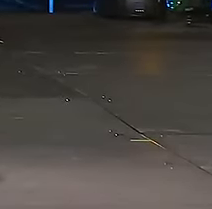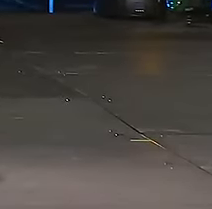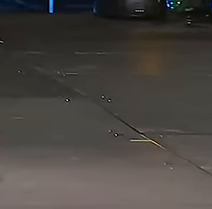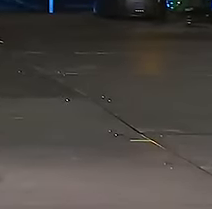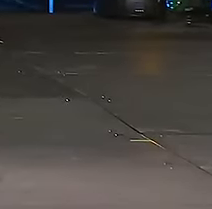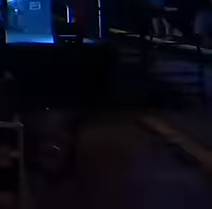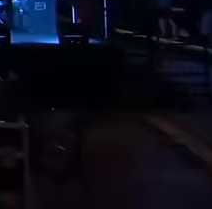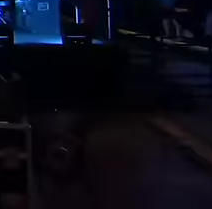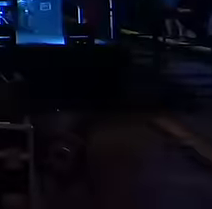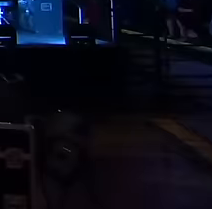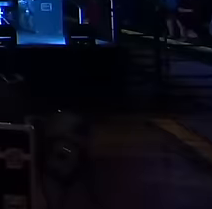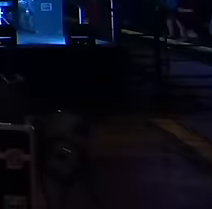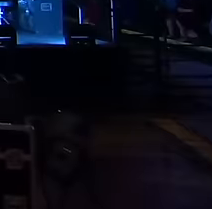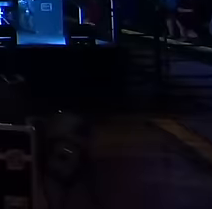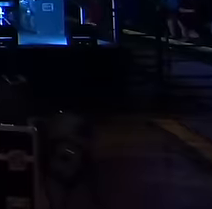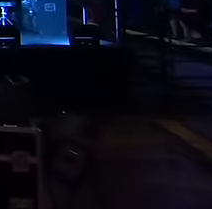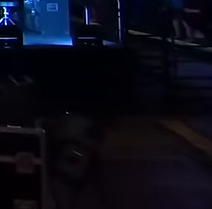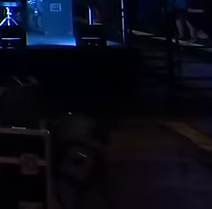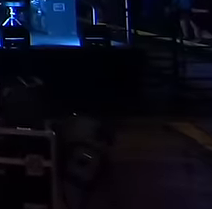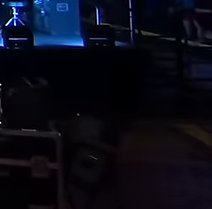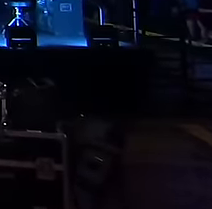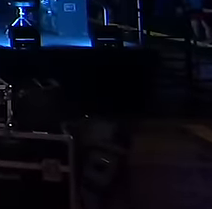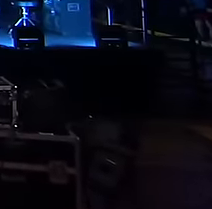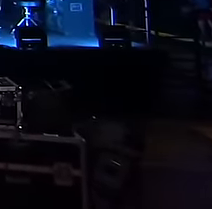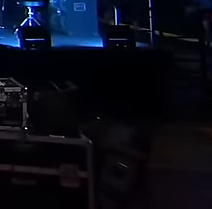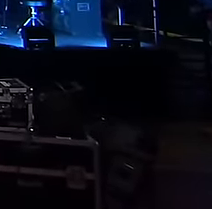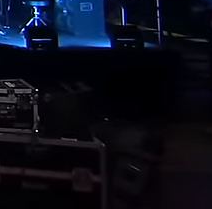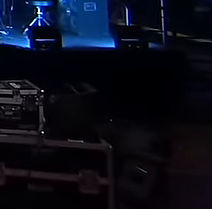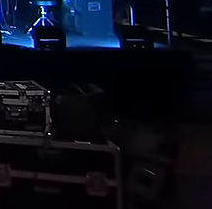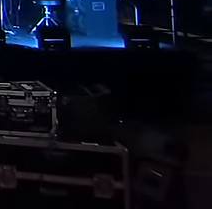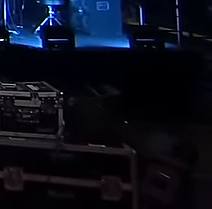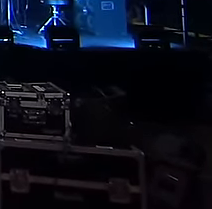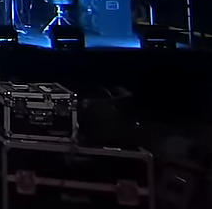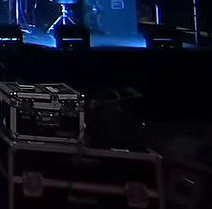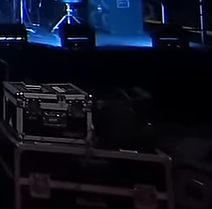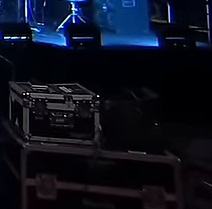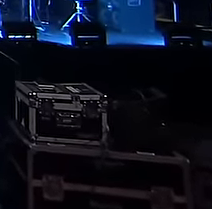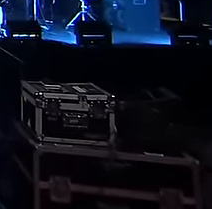I shared it in the panel today. Amen. I shared a list of names that many people